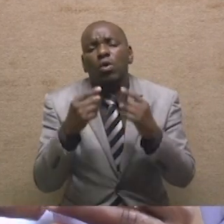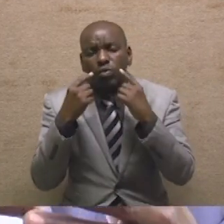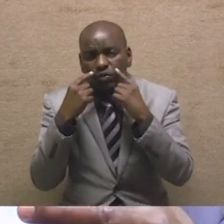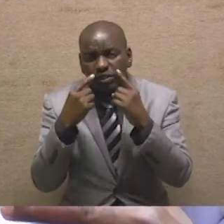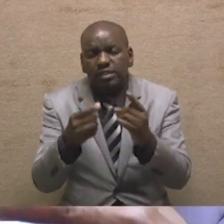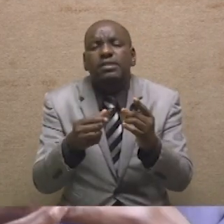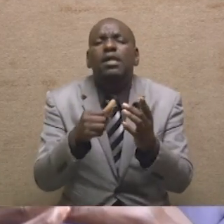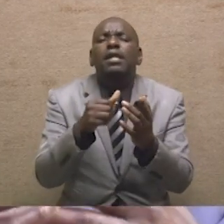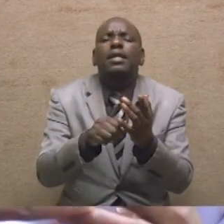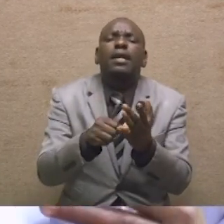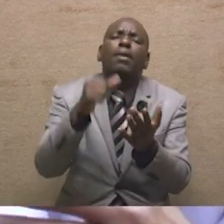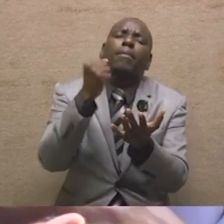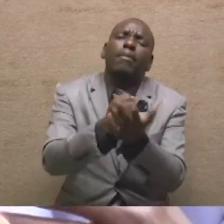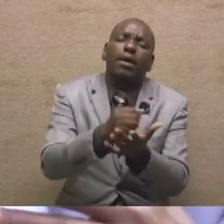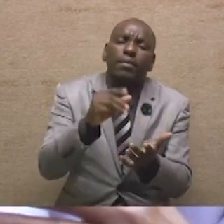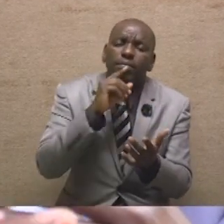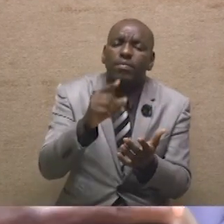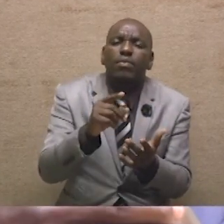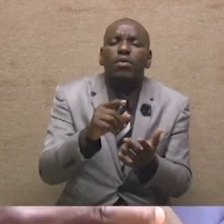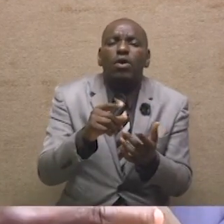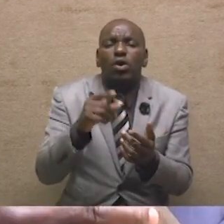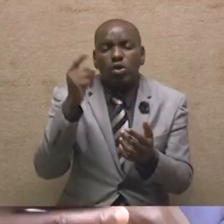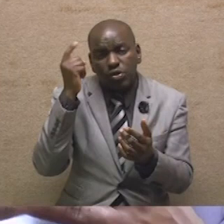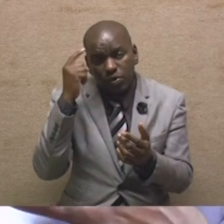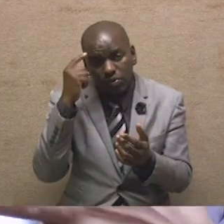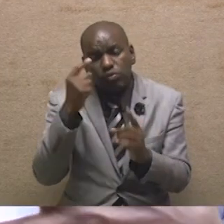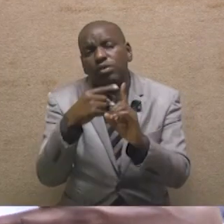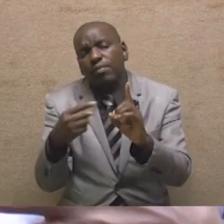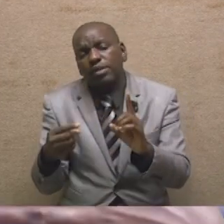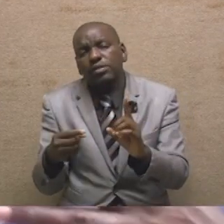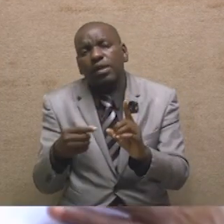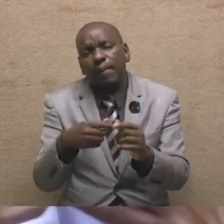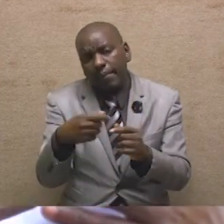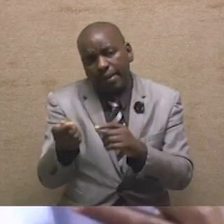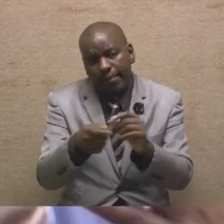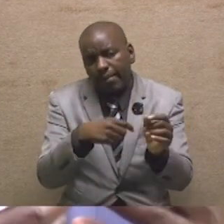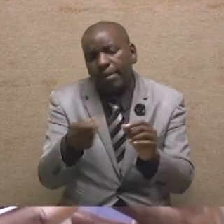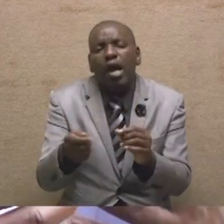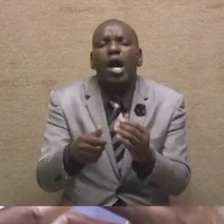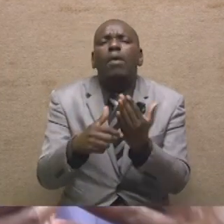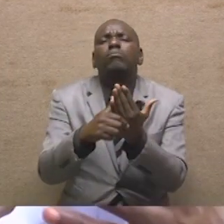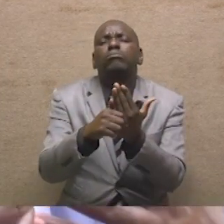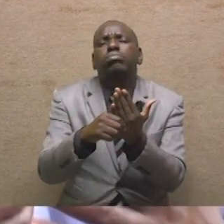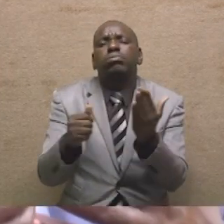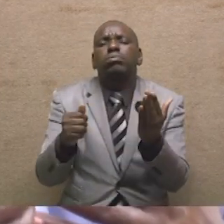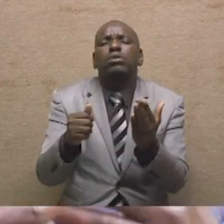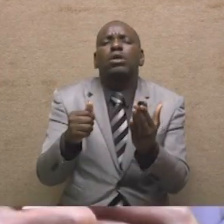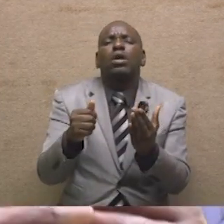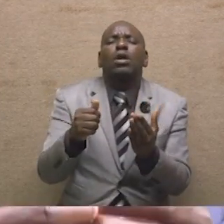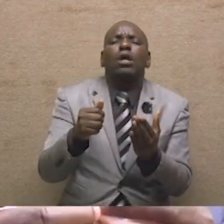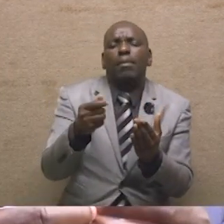are registered or known to them, then you would be paying a registration fee to the